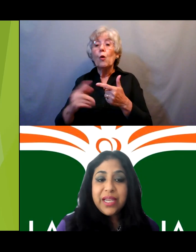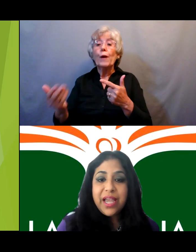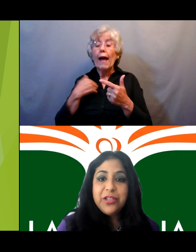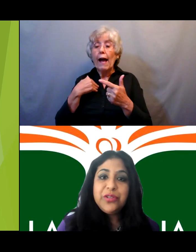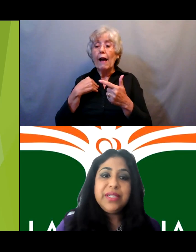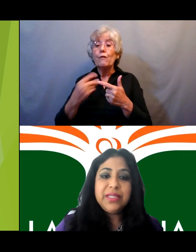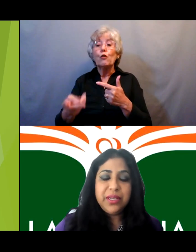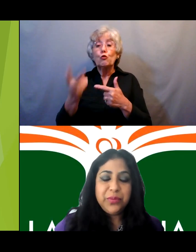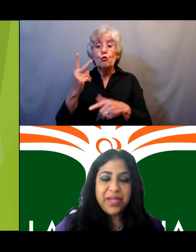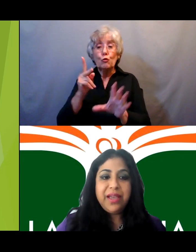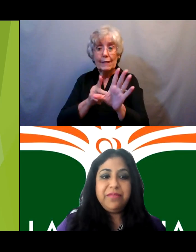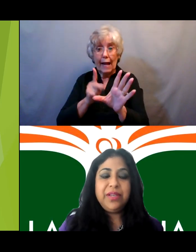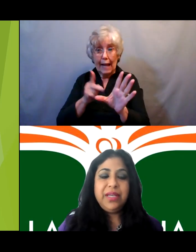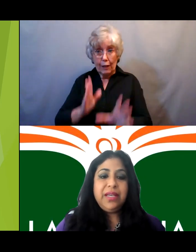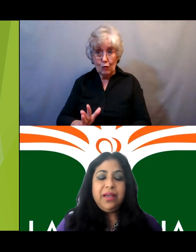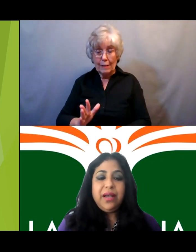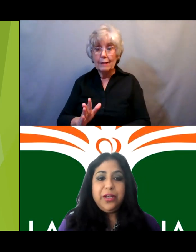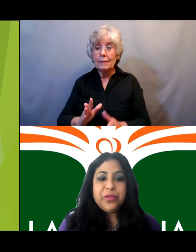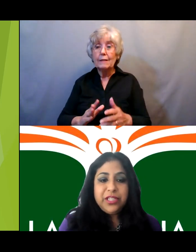2 psychiatrists, and we have